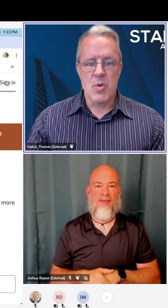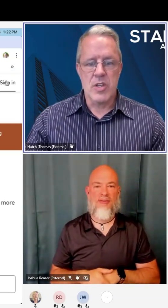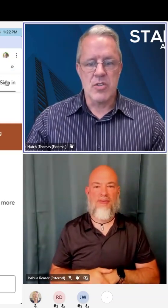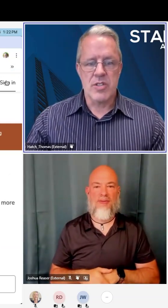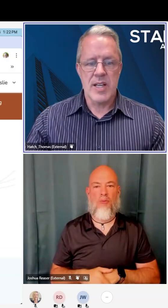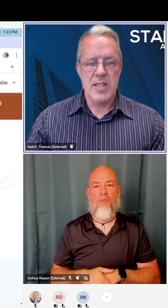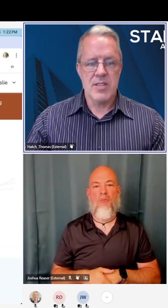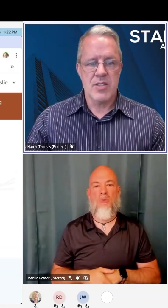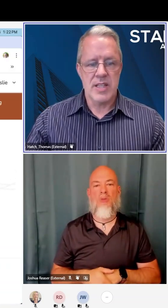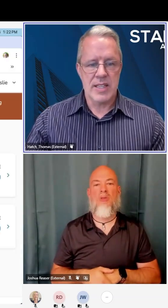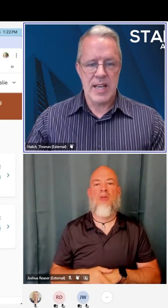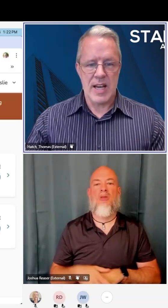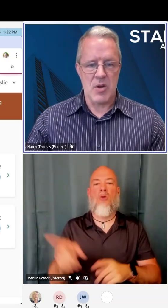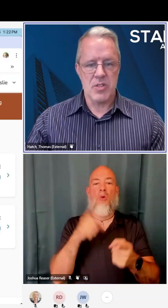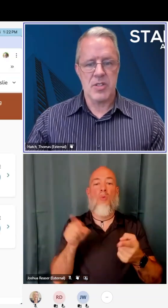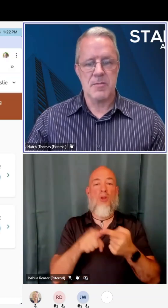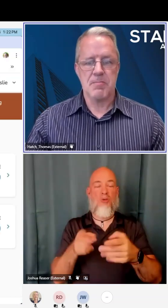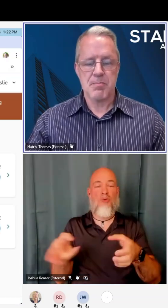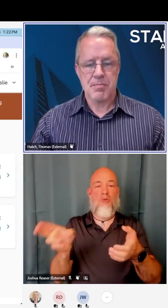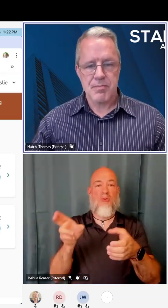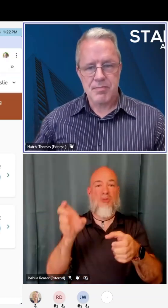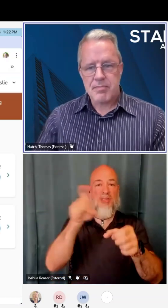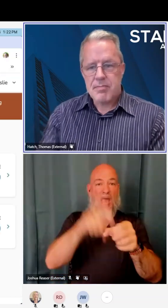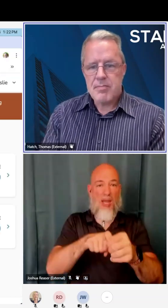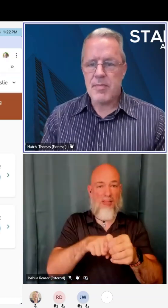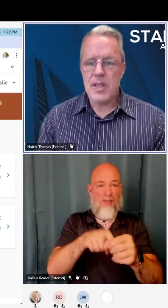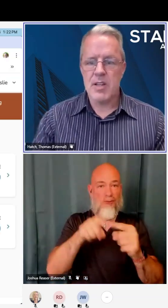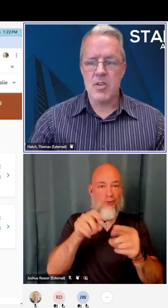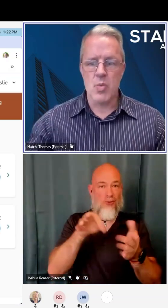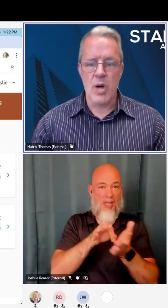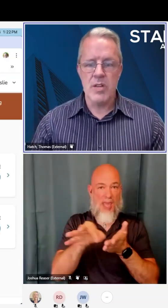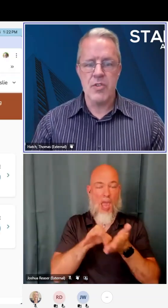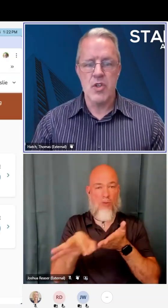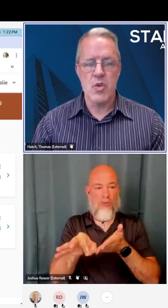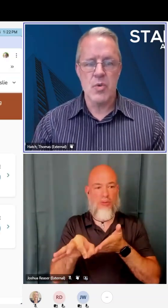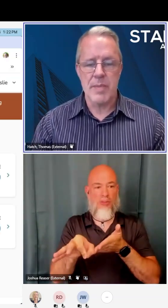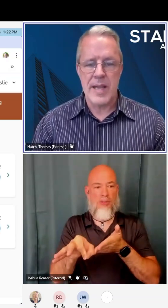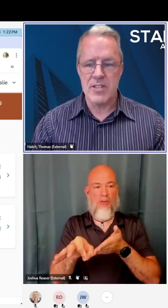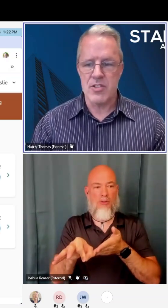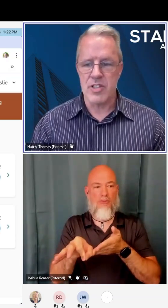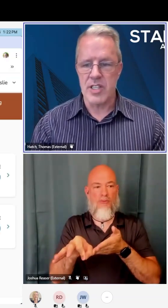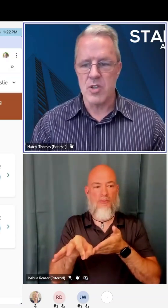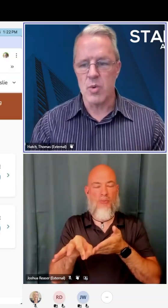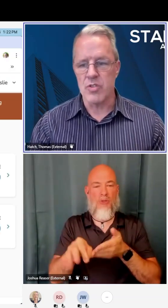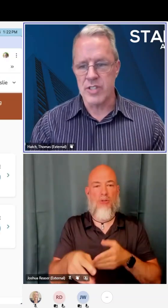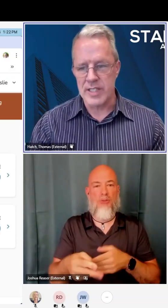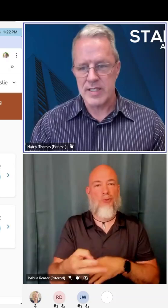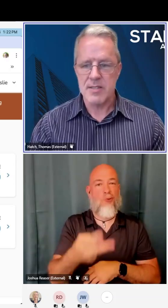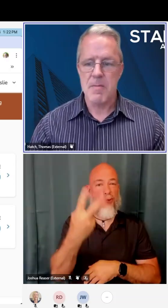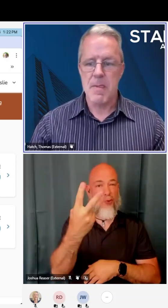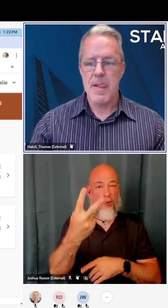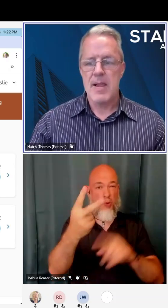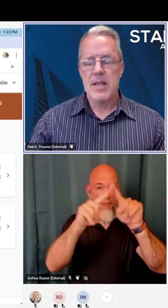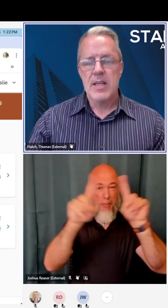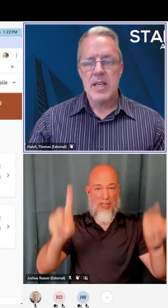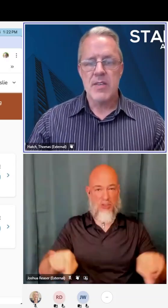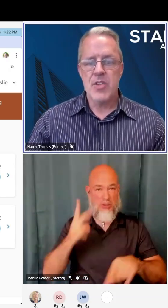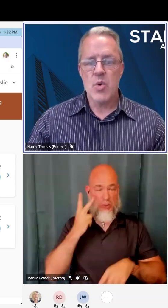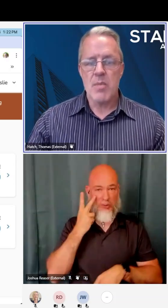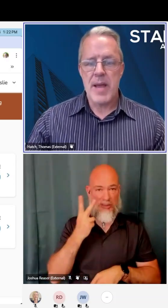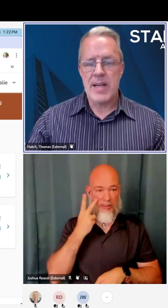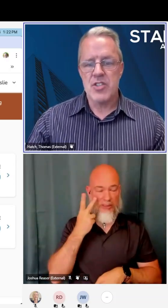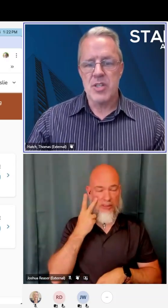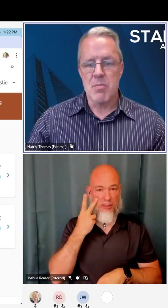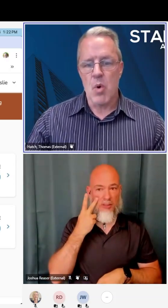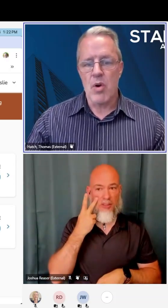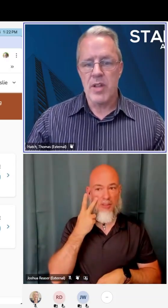And so when you sign into the account, there's one of two pages that you will see. If